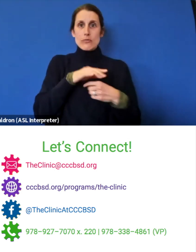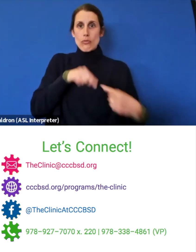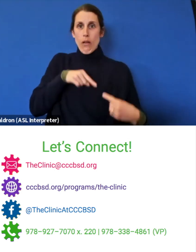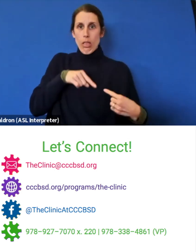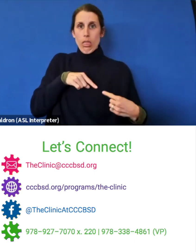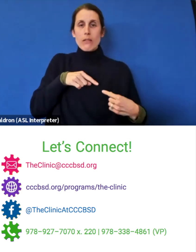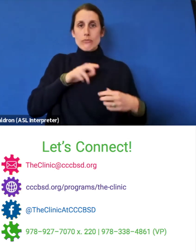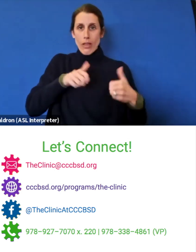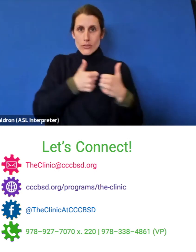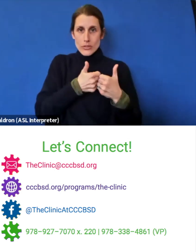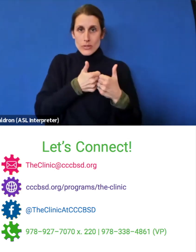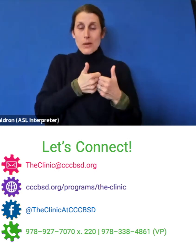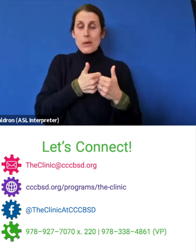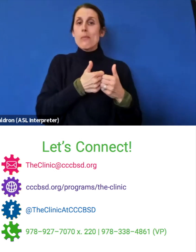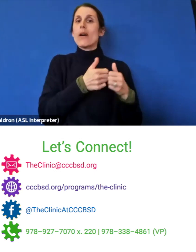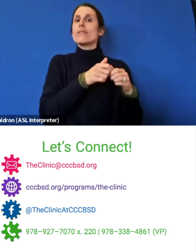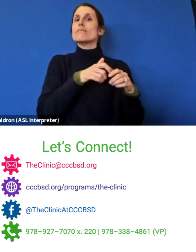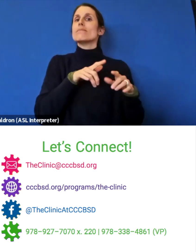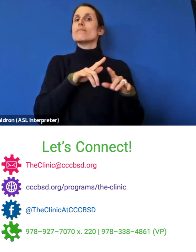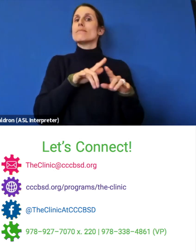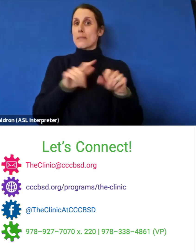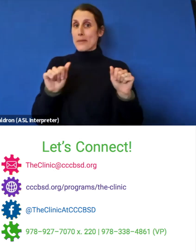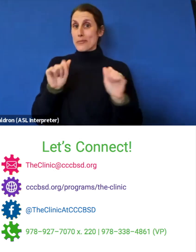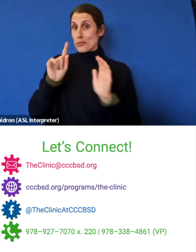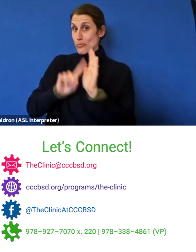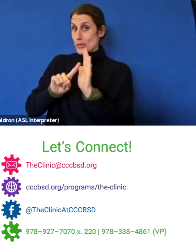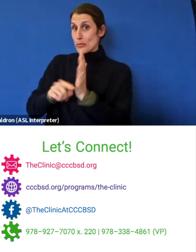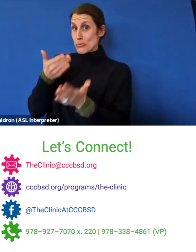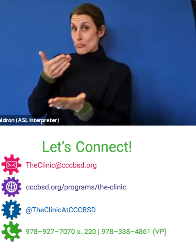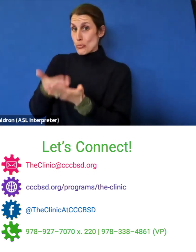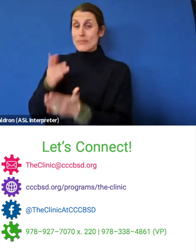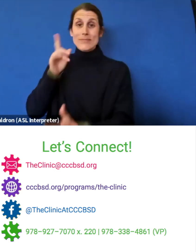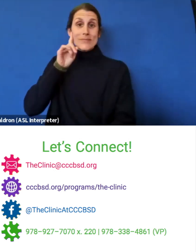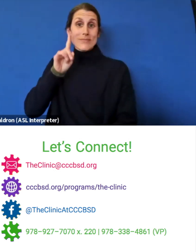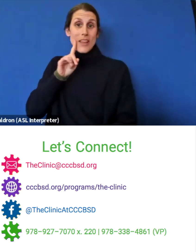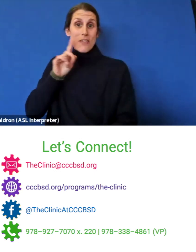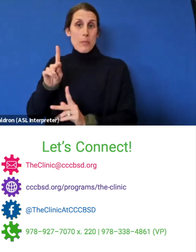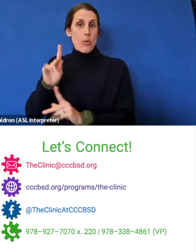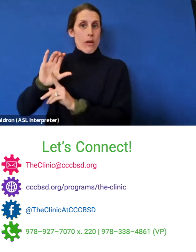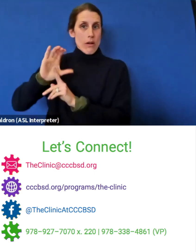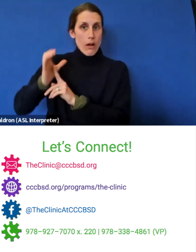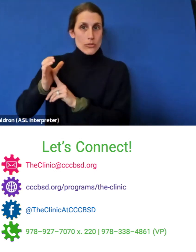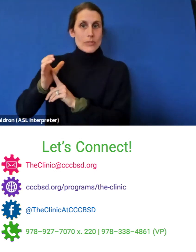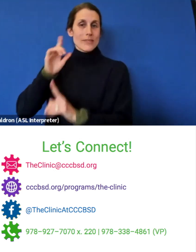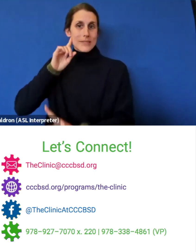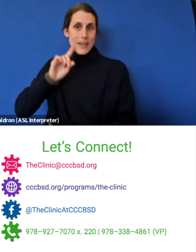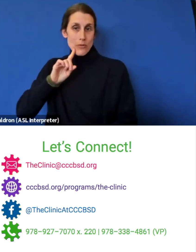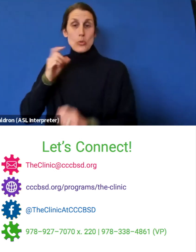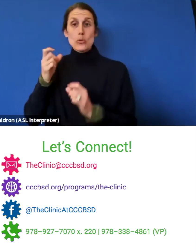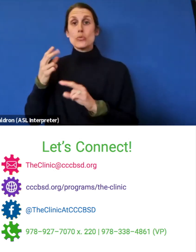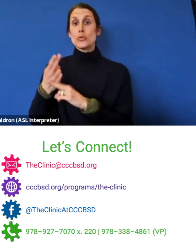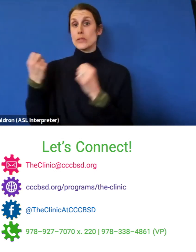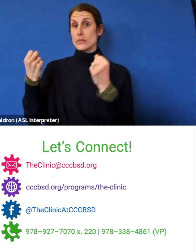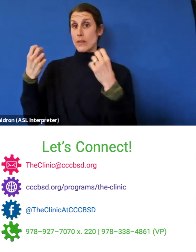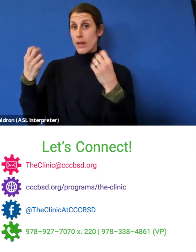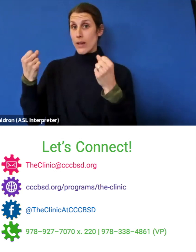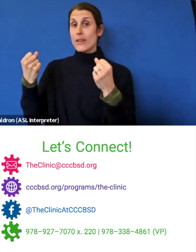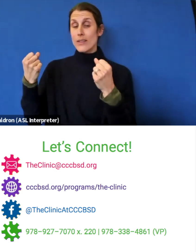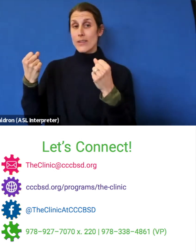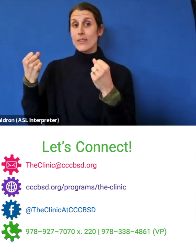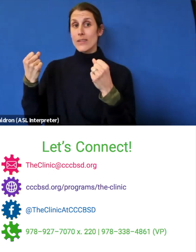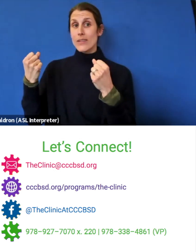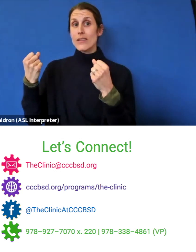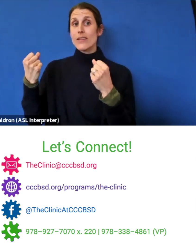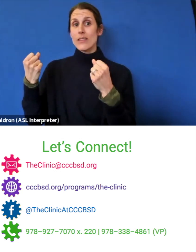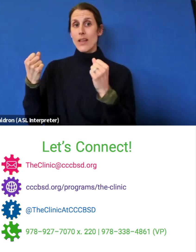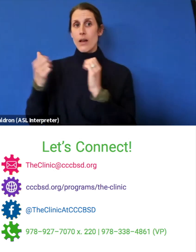the research also suggests that, deaf people who are culturally deaf and use signed languages do a really nice job, for example,